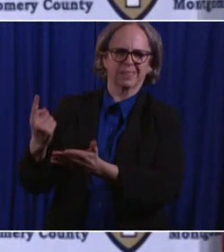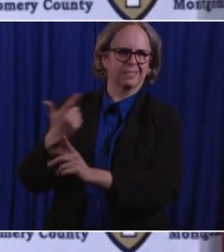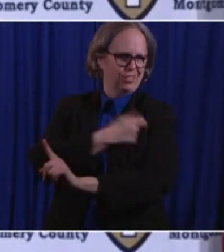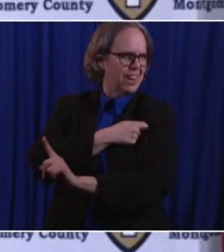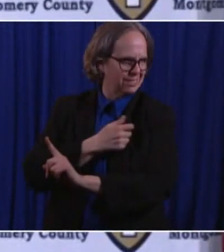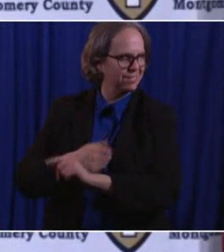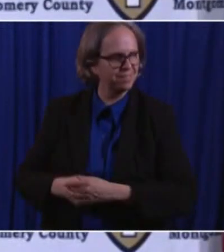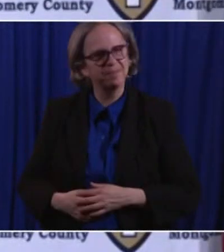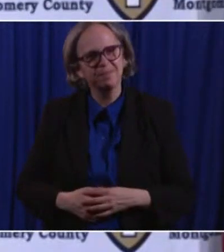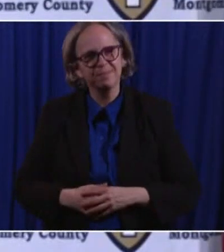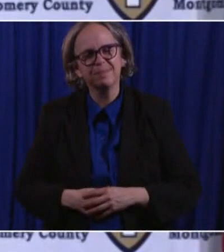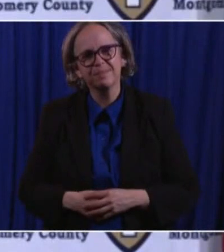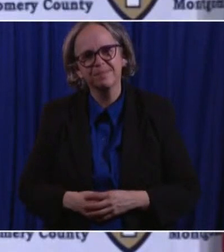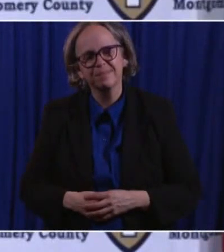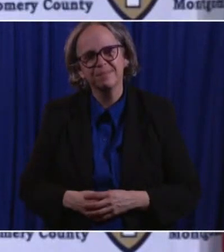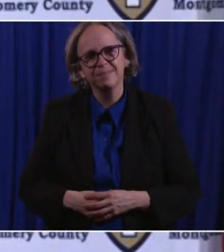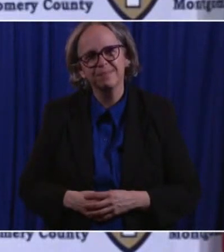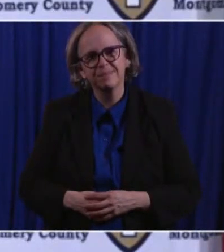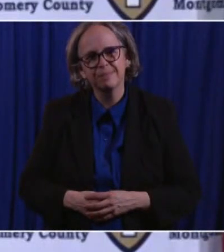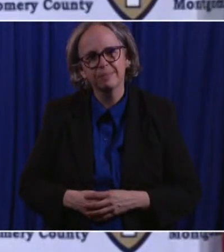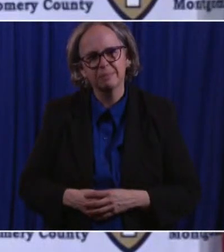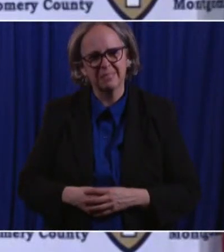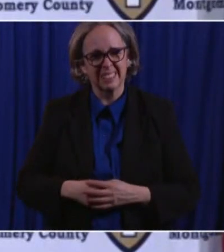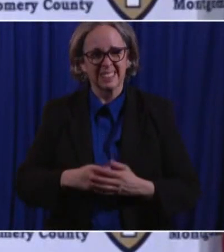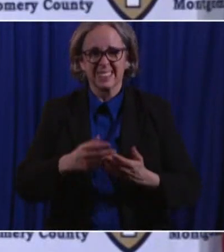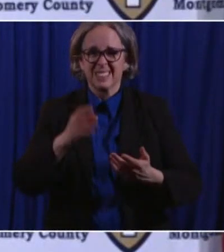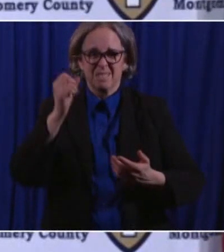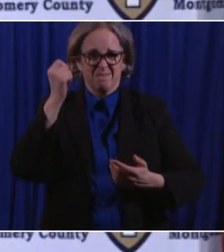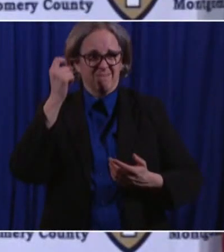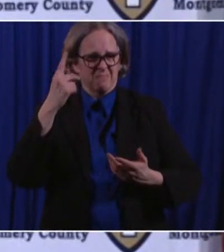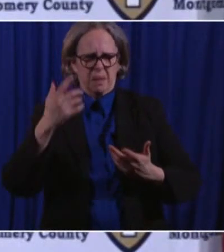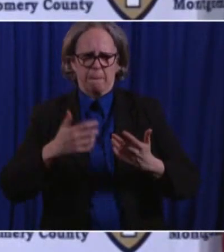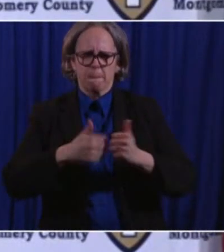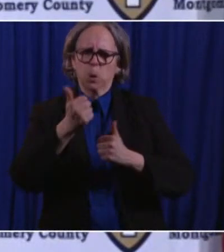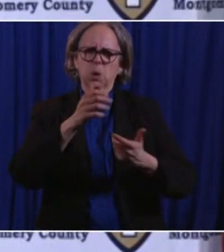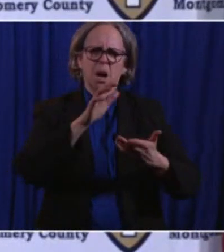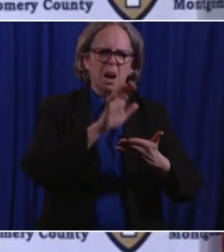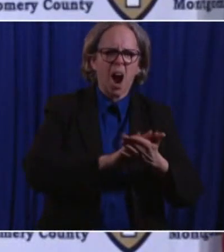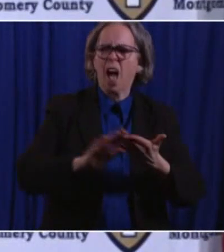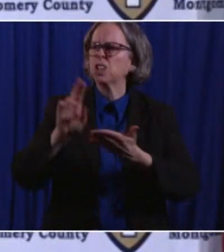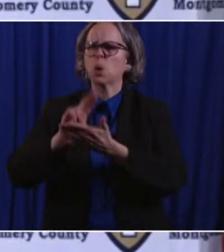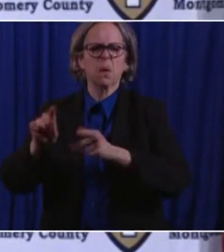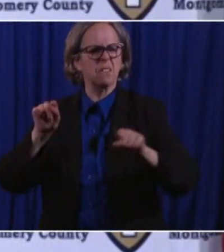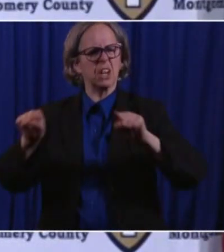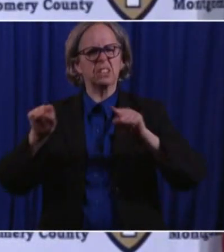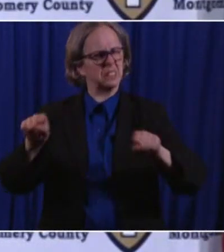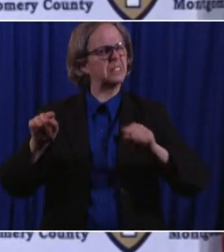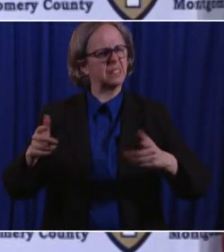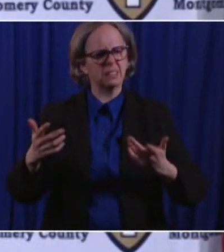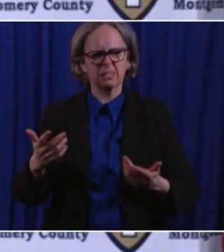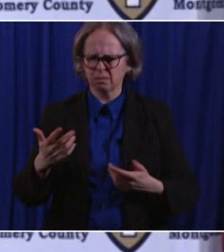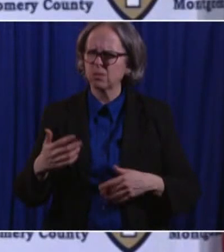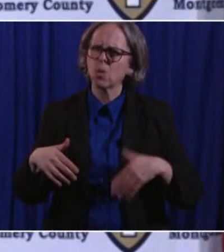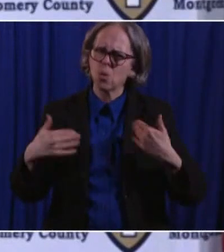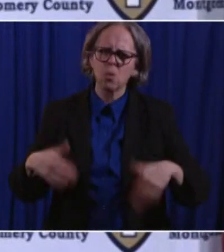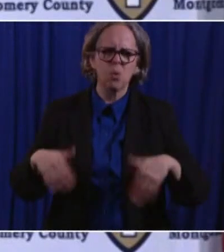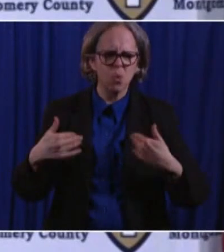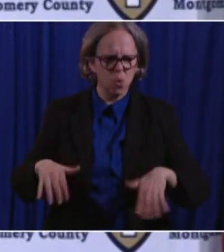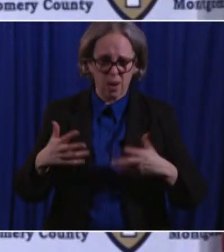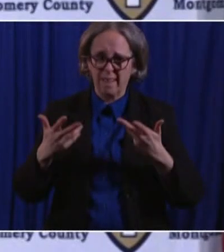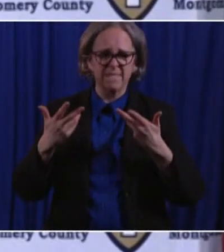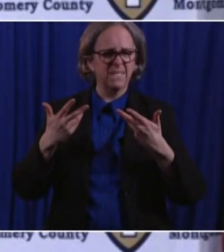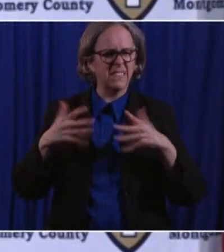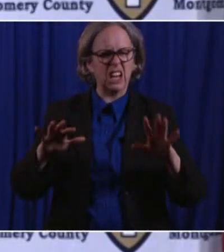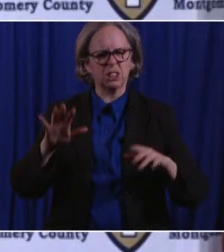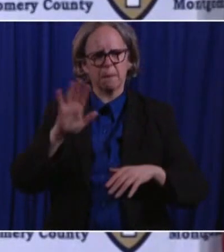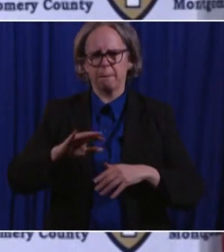time. We know that most colleges are out around May 1. So there's a very limited